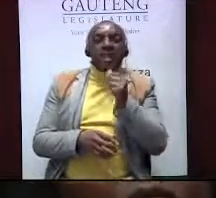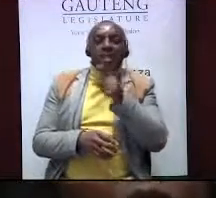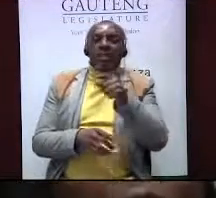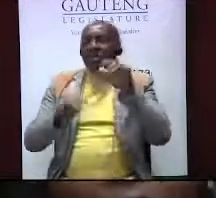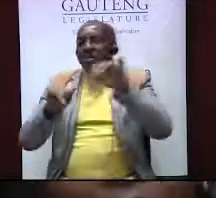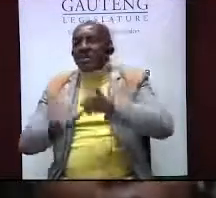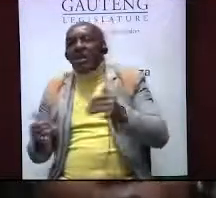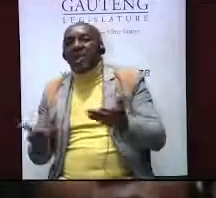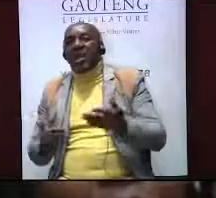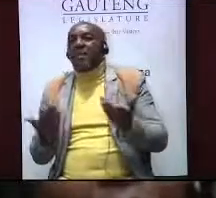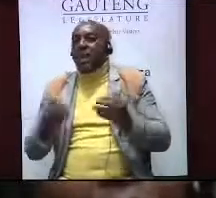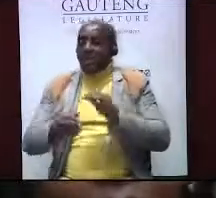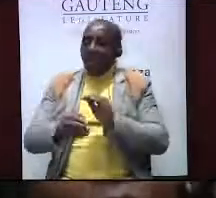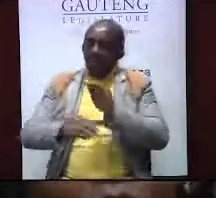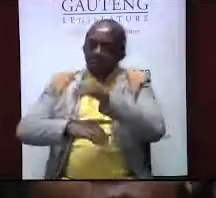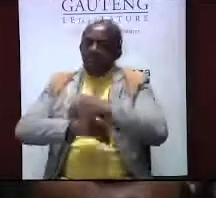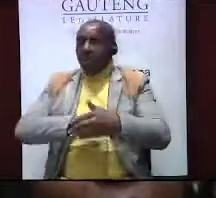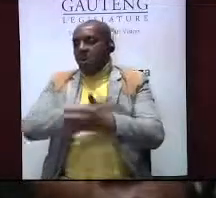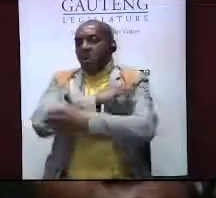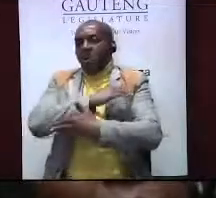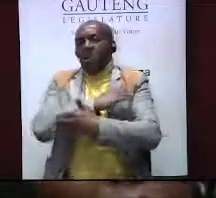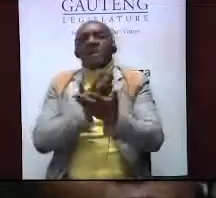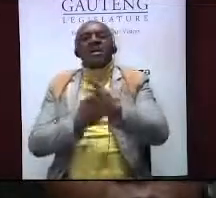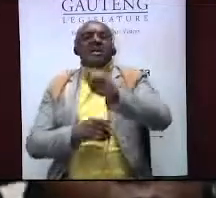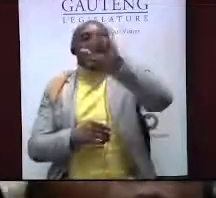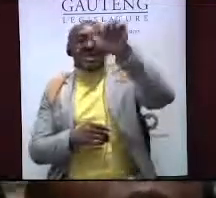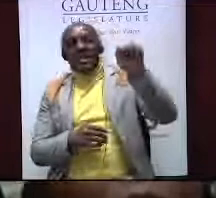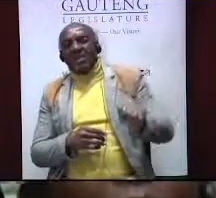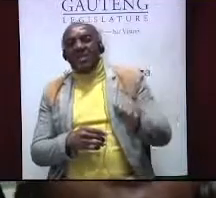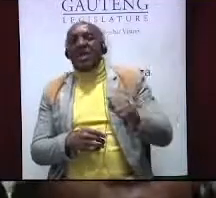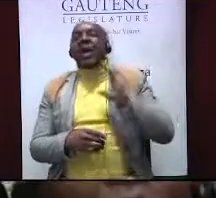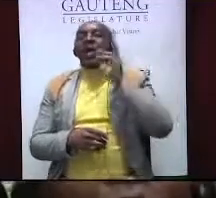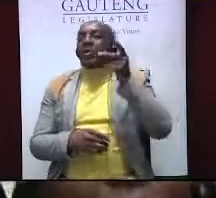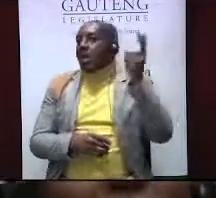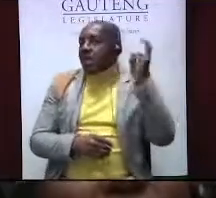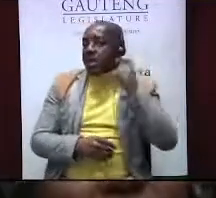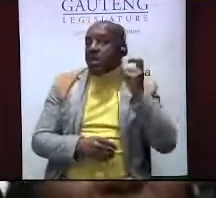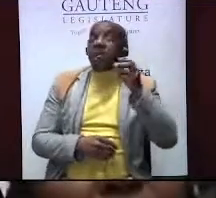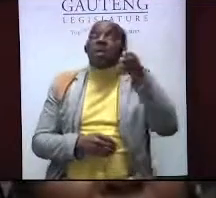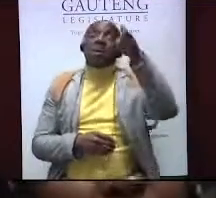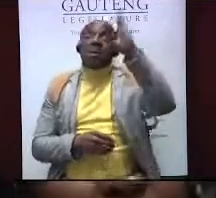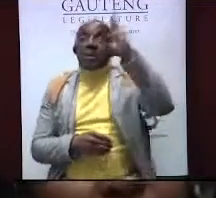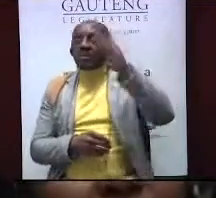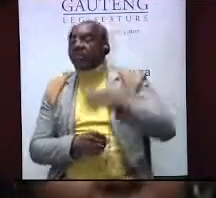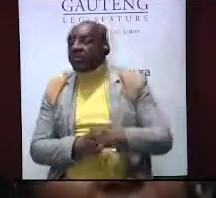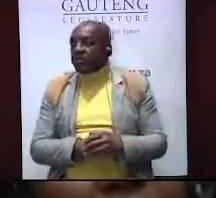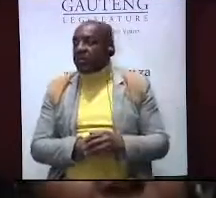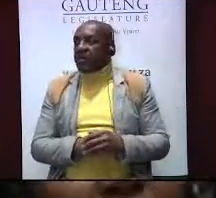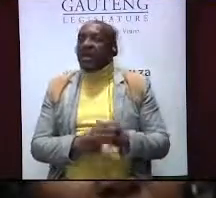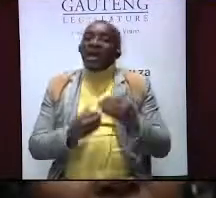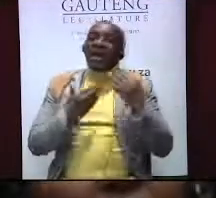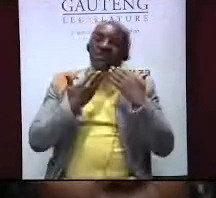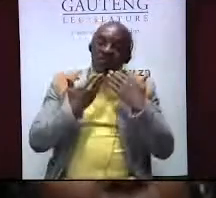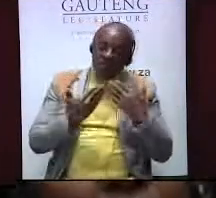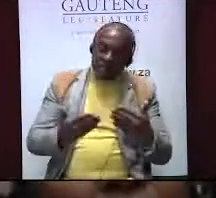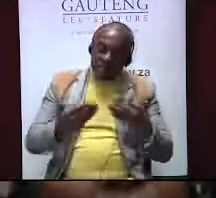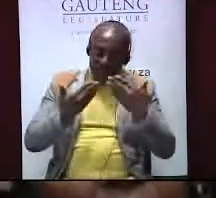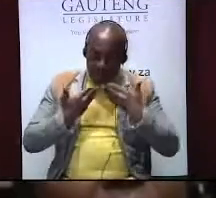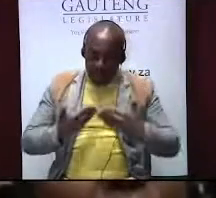noma uyiforeigner, noma wase South Africa, noma kuphi, uthi I will hear from heaven and forgive their